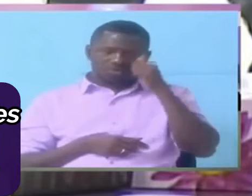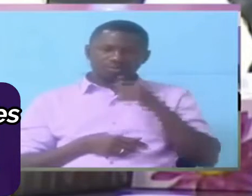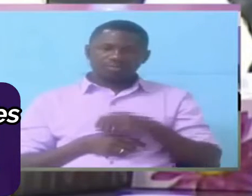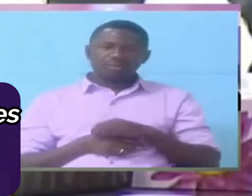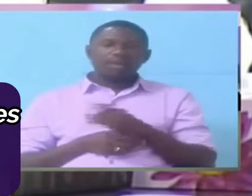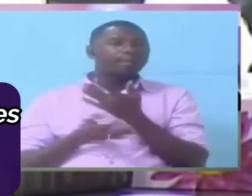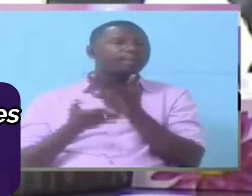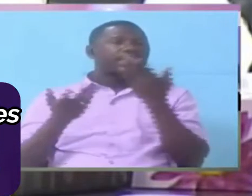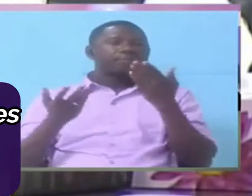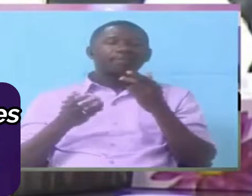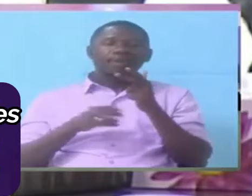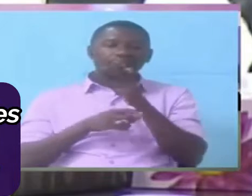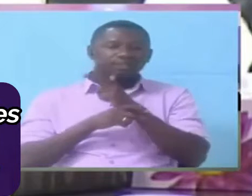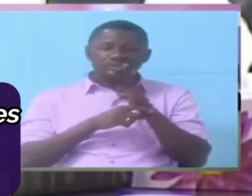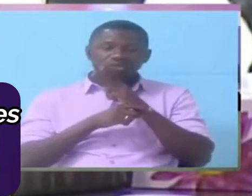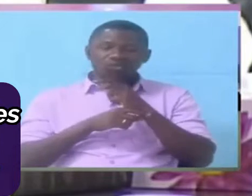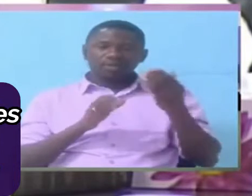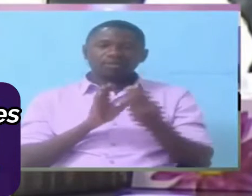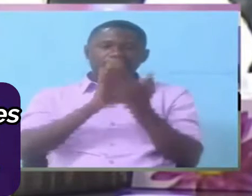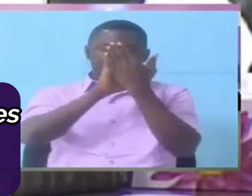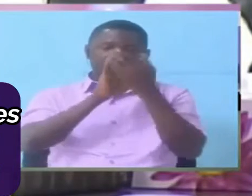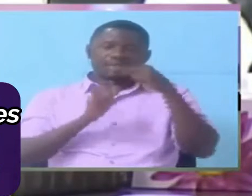are many security officers that appeared